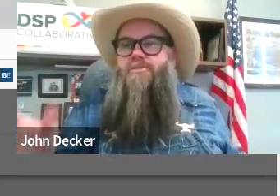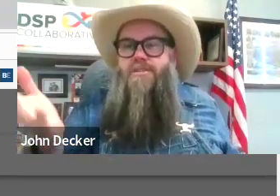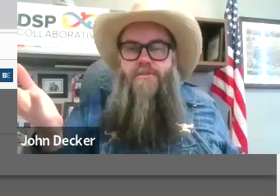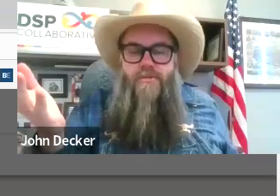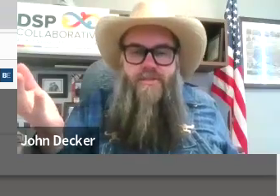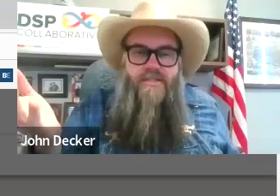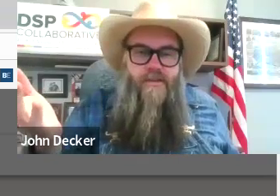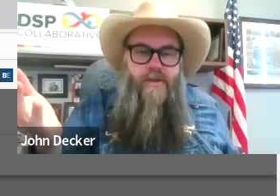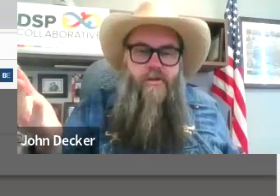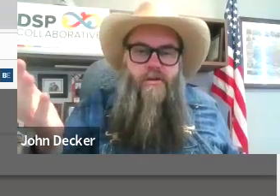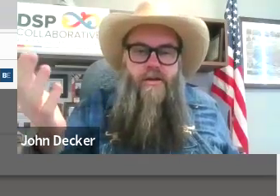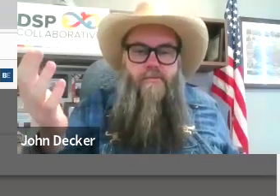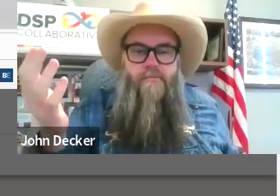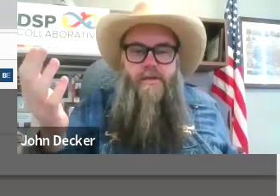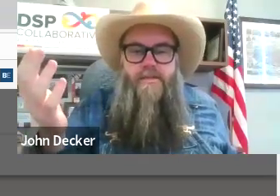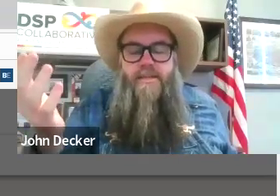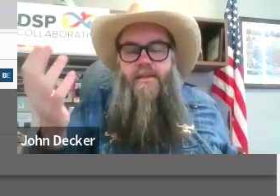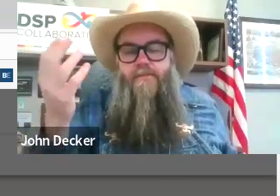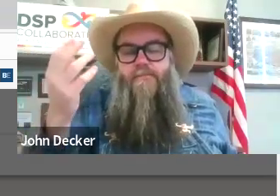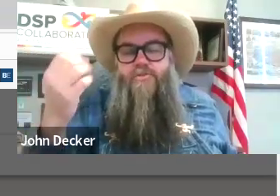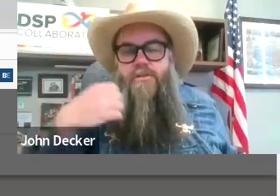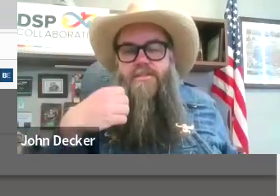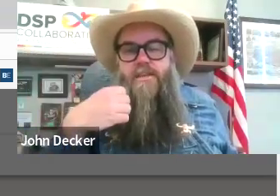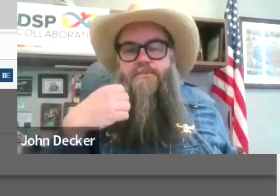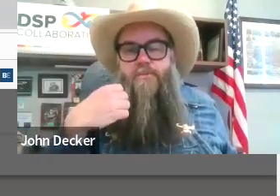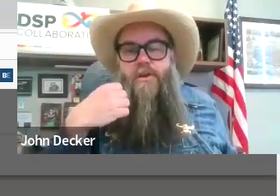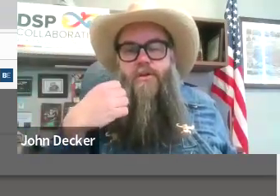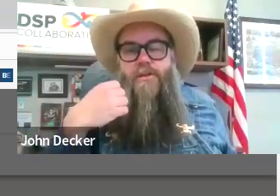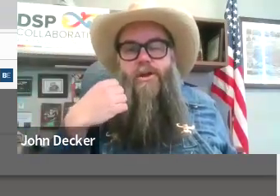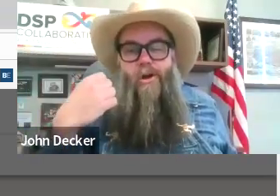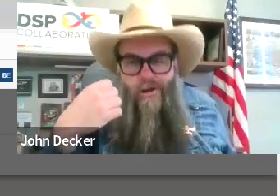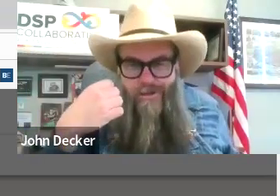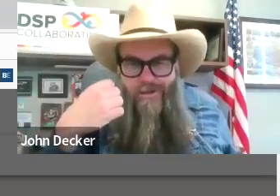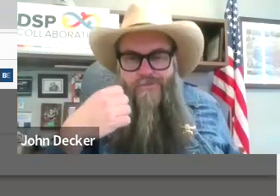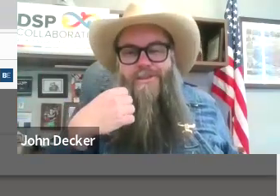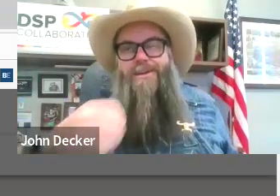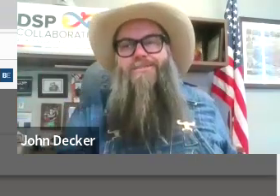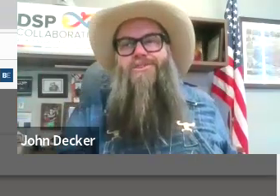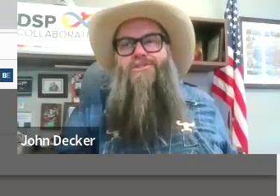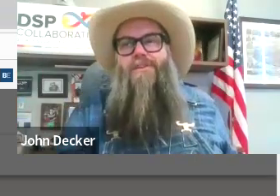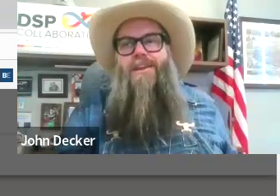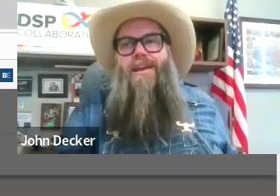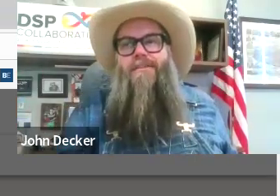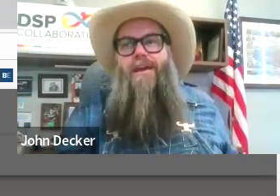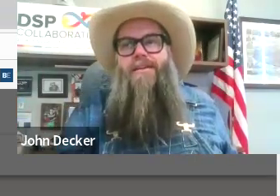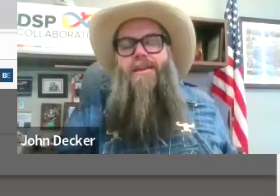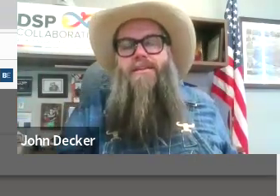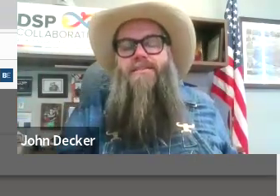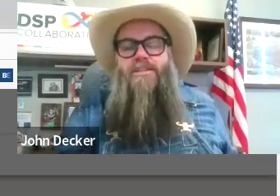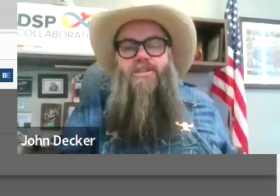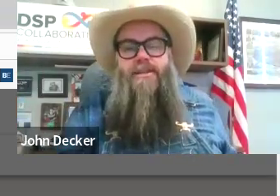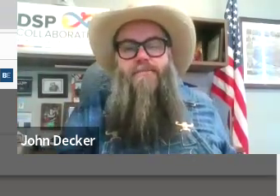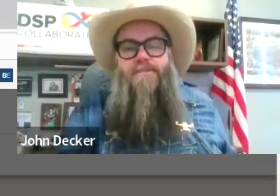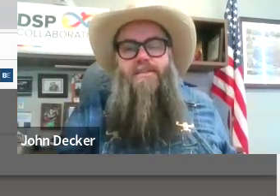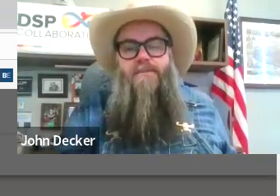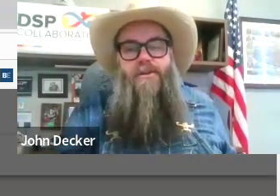wanted to just note this team here. Dee Dee from Jordan's team has been working really hard with Dr. Trivedi and